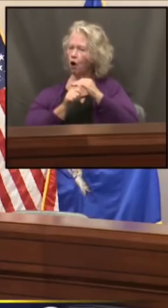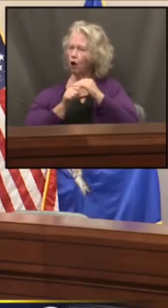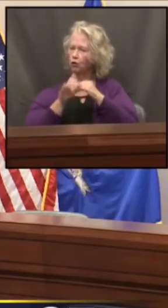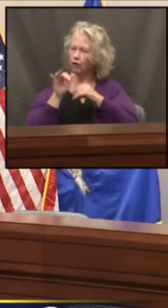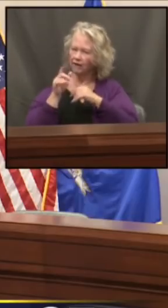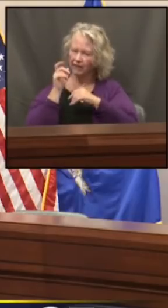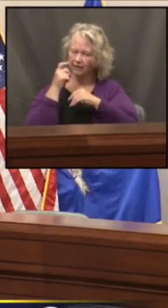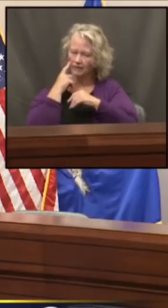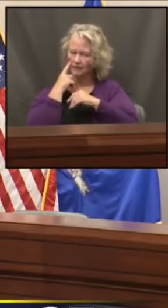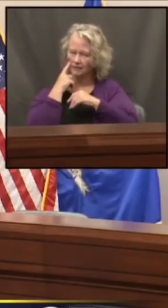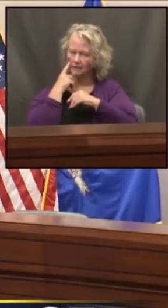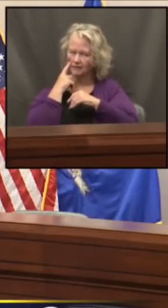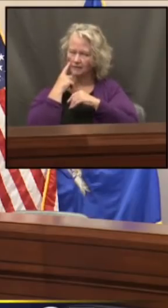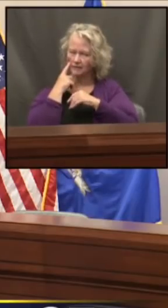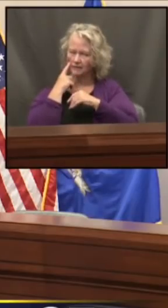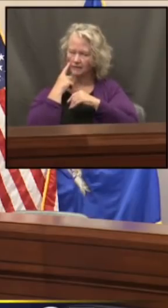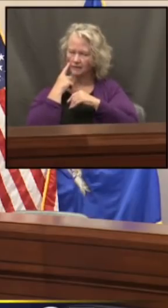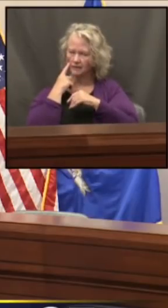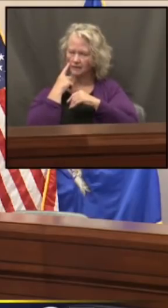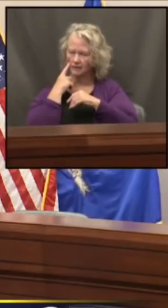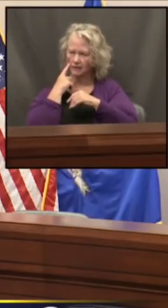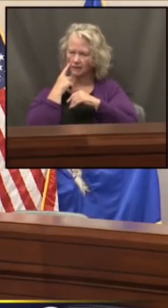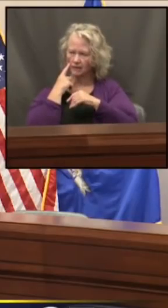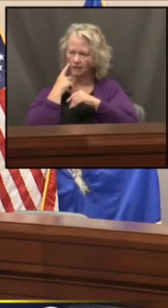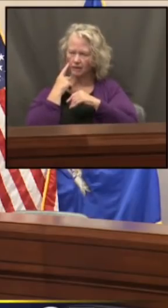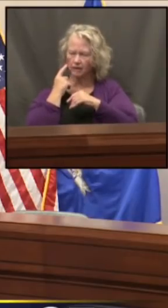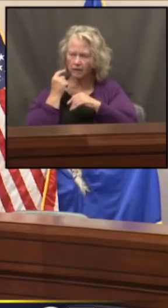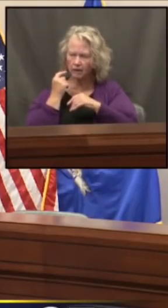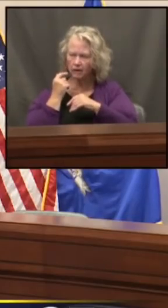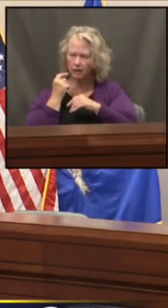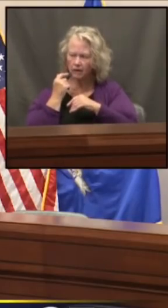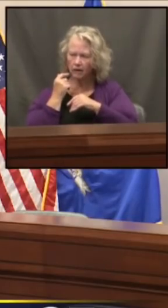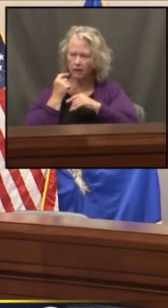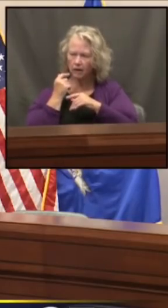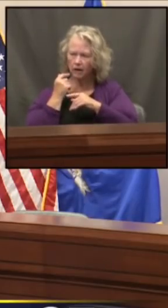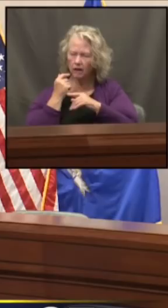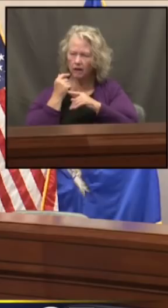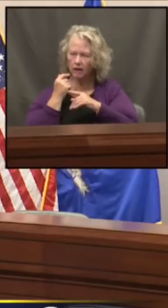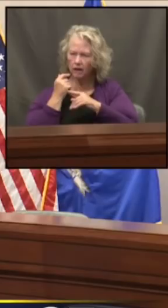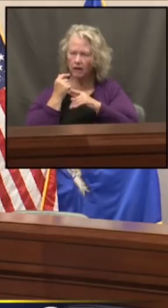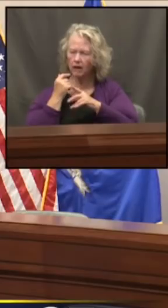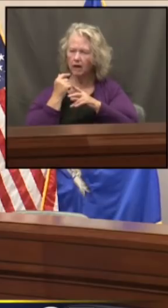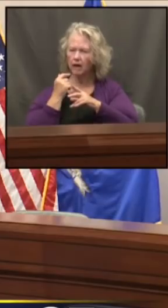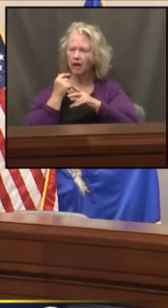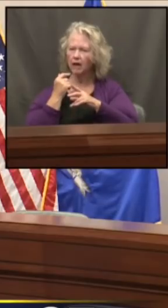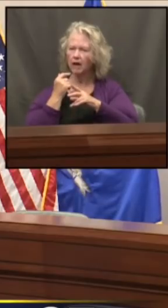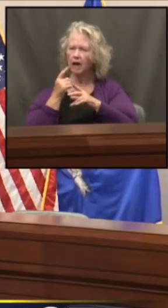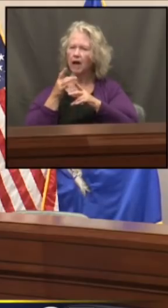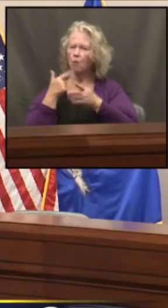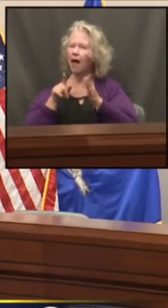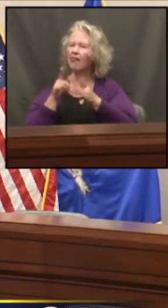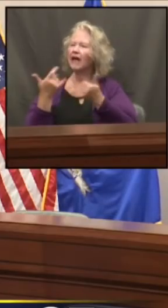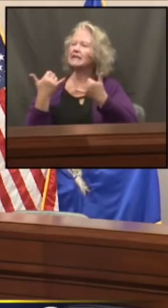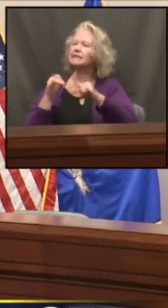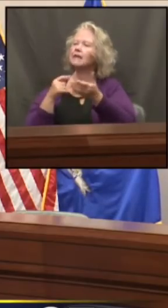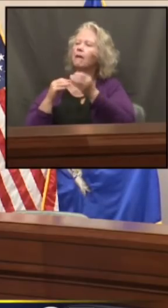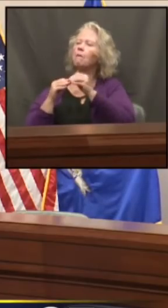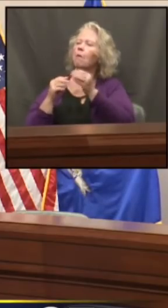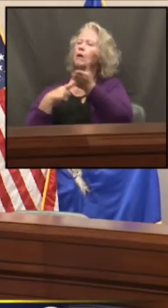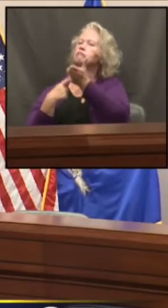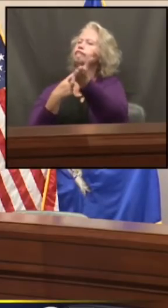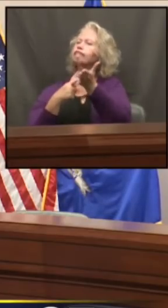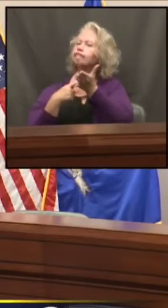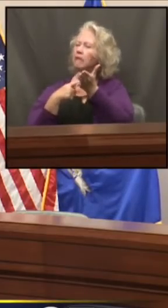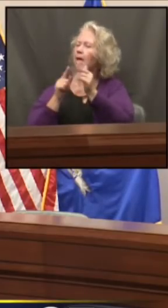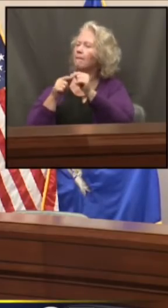of the vaccine/testing mandate or their compliance. We have not reached agreement yet on further details. So you